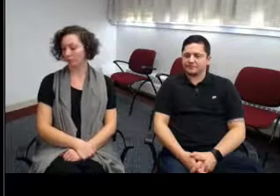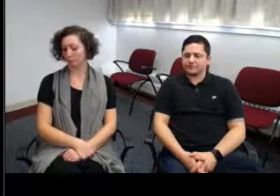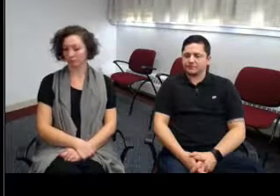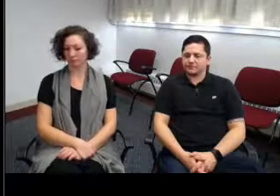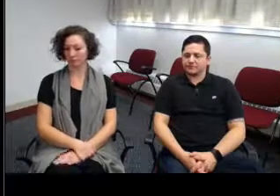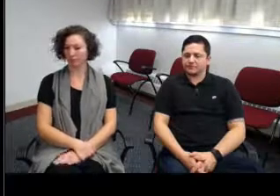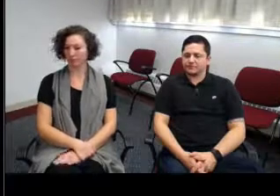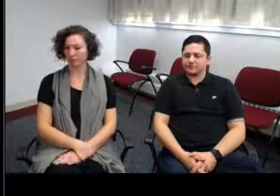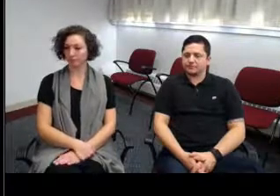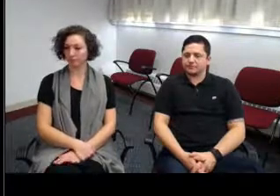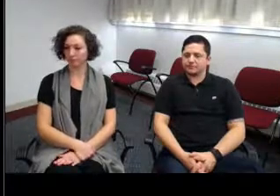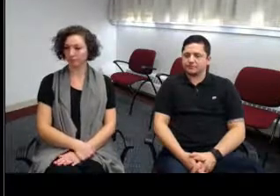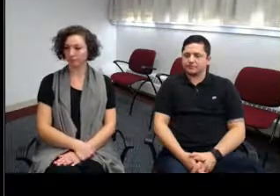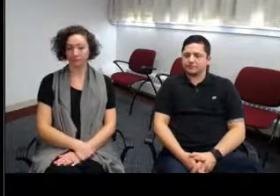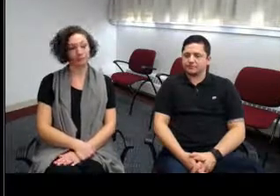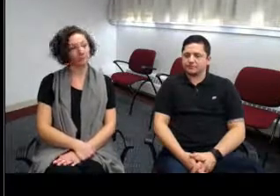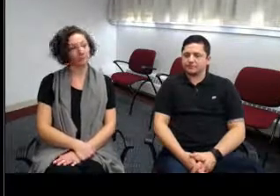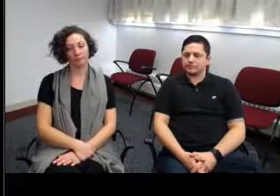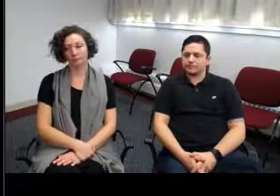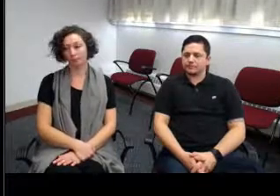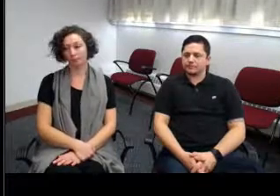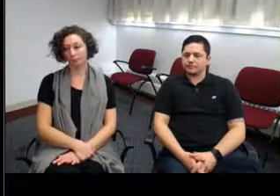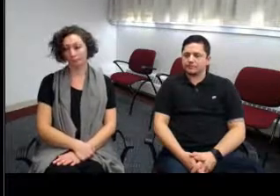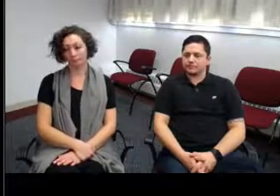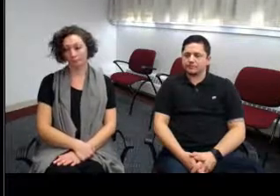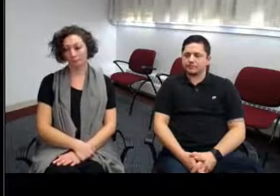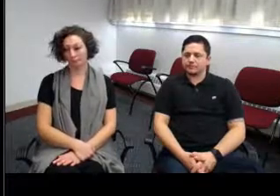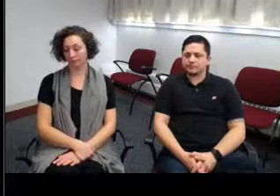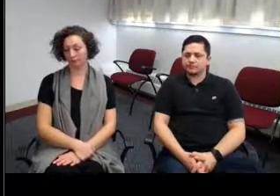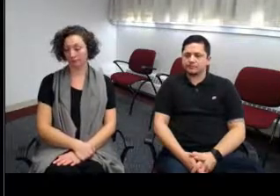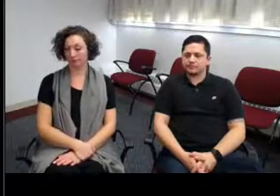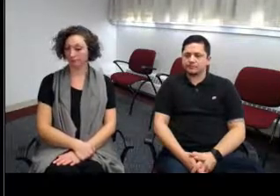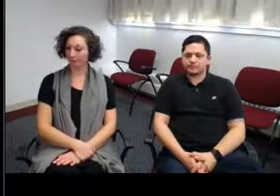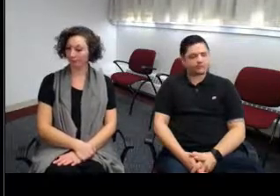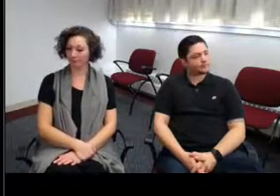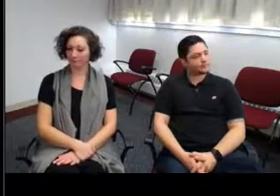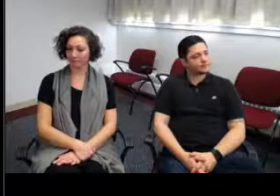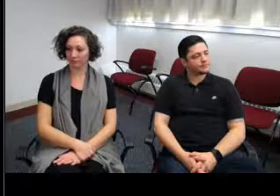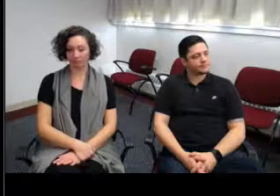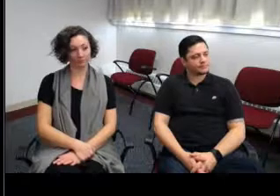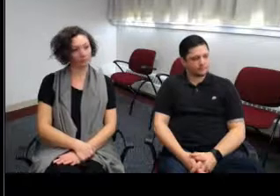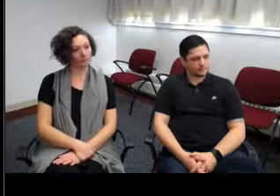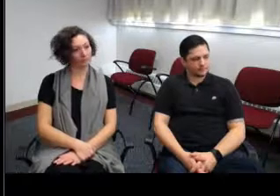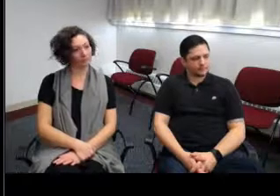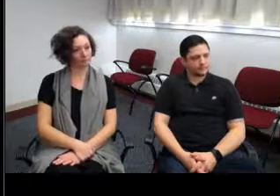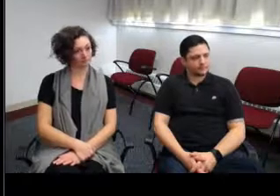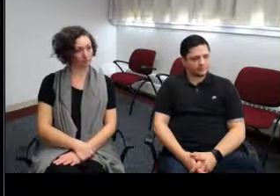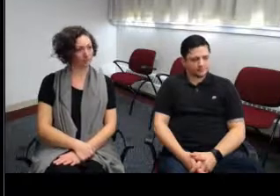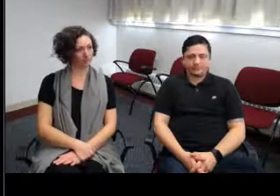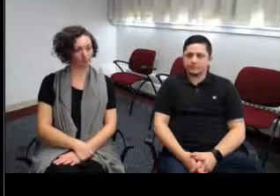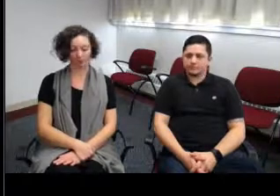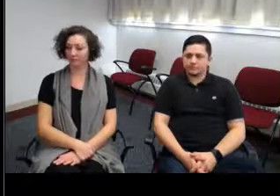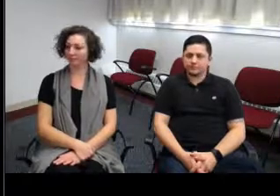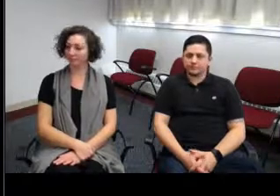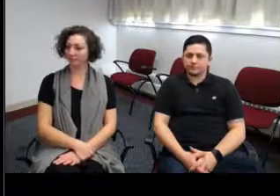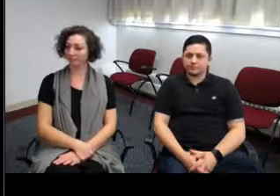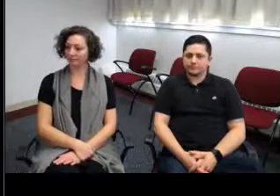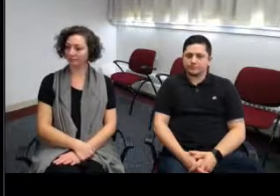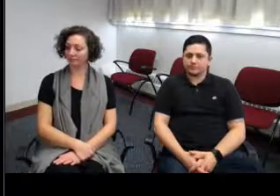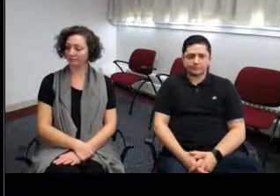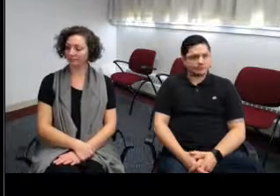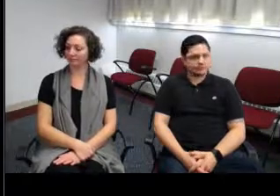Let me see. If you do have questions, please type them into the questions box. And